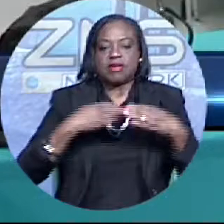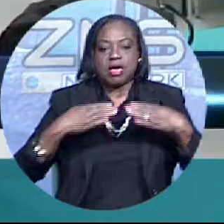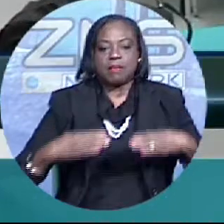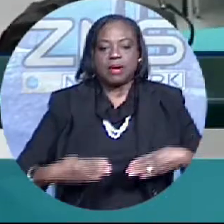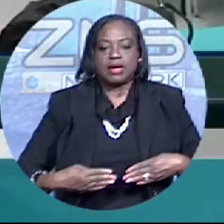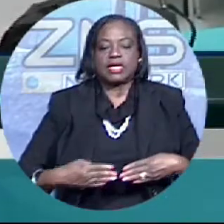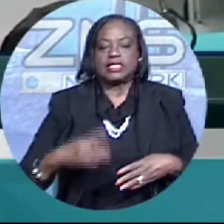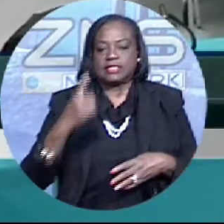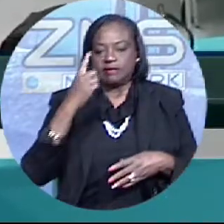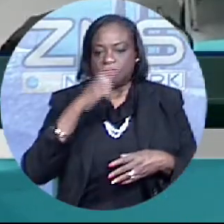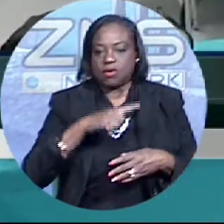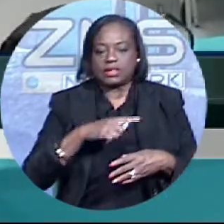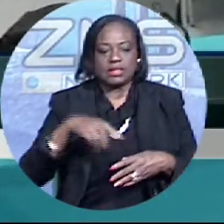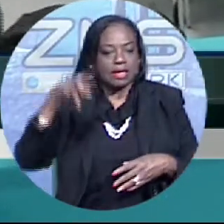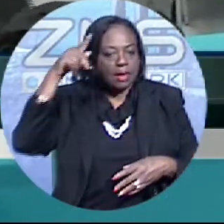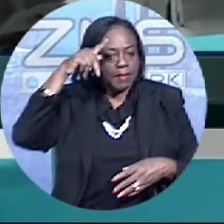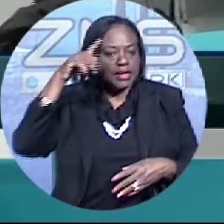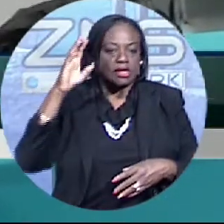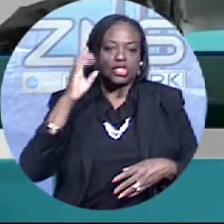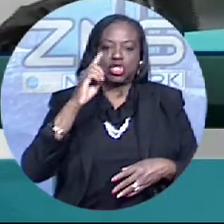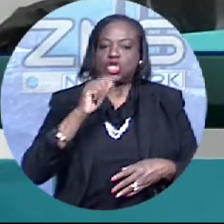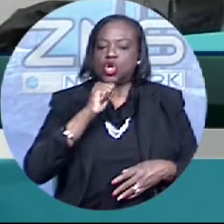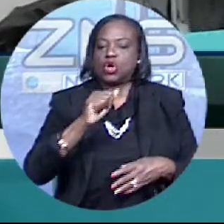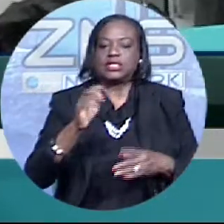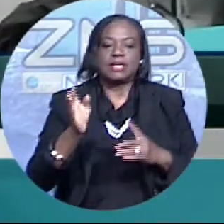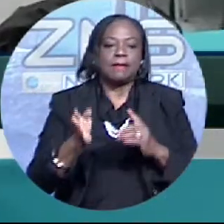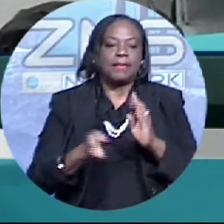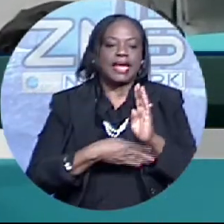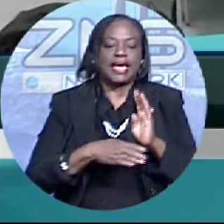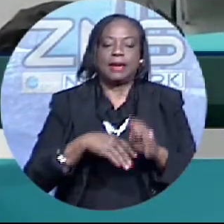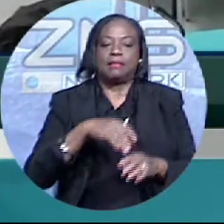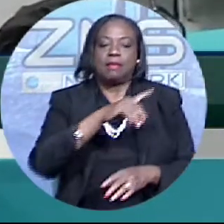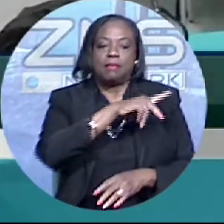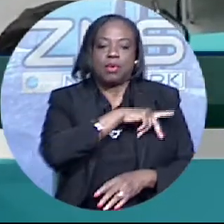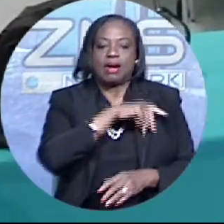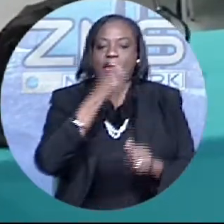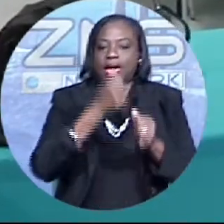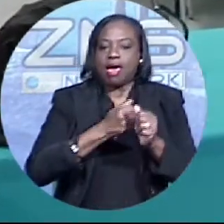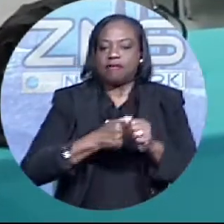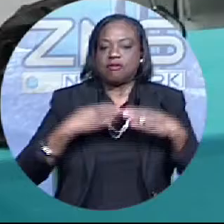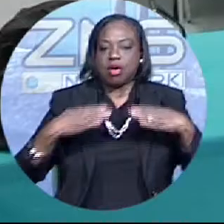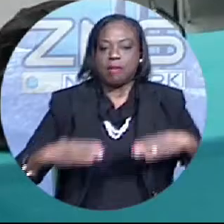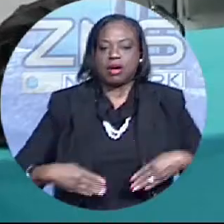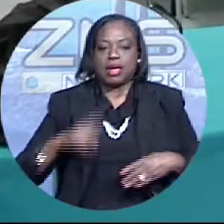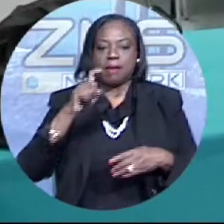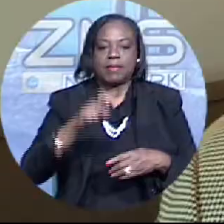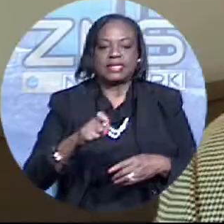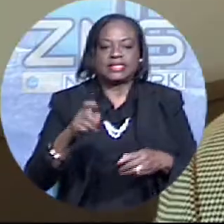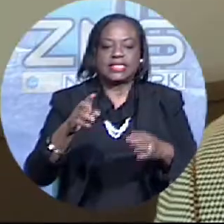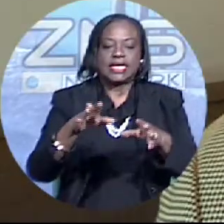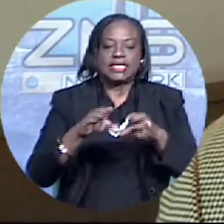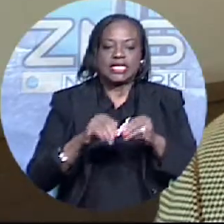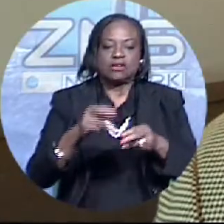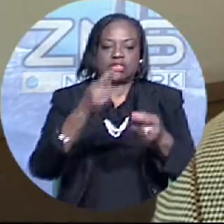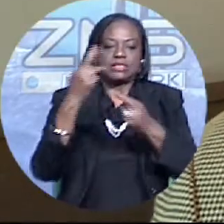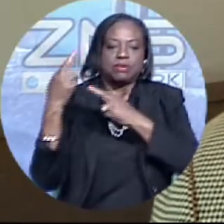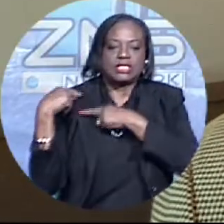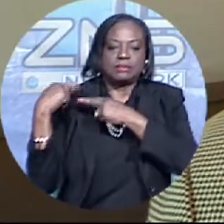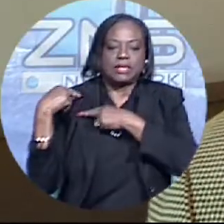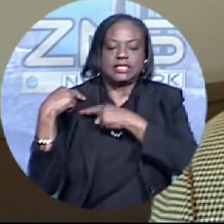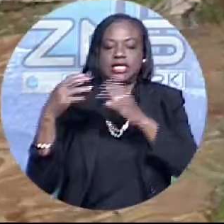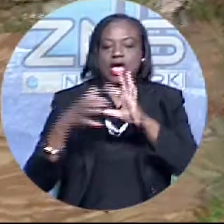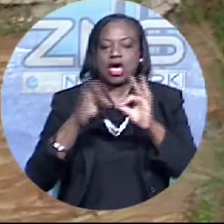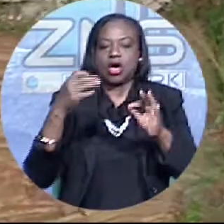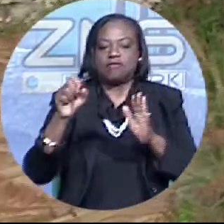I don't think Peter should be blaming Paul. Everybody needs to take responsibility for the state of the clinic. Principal of